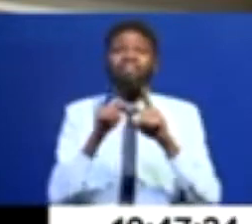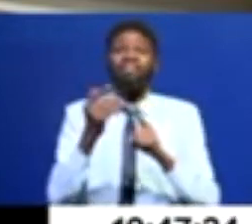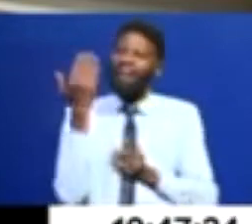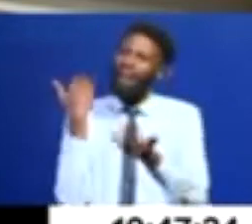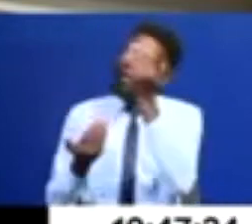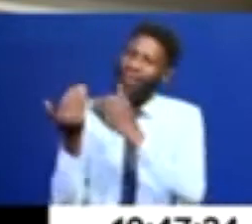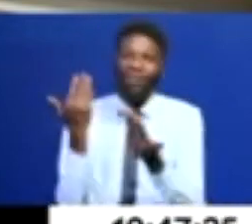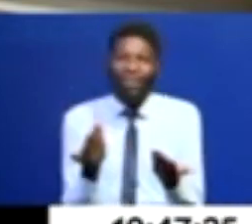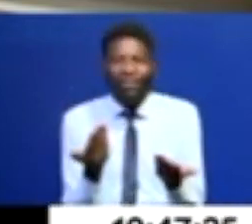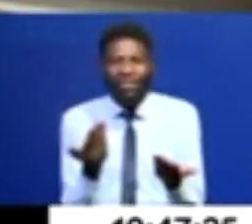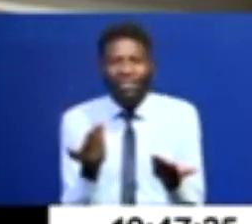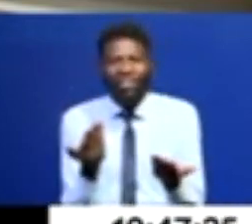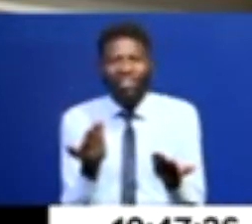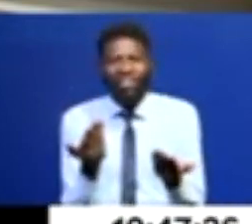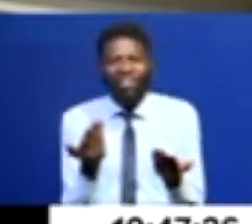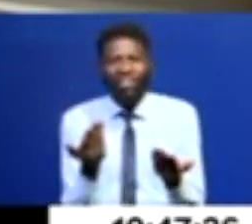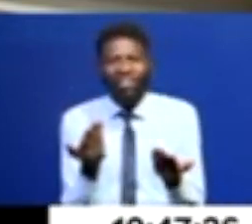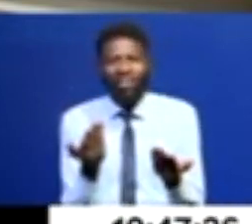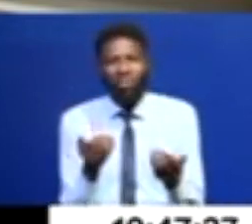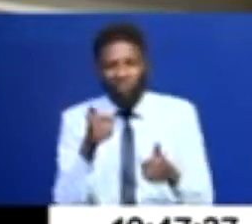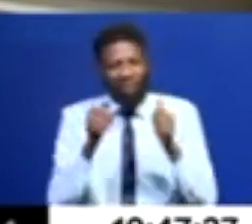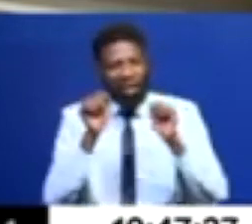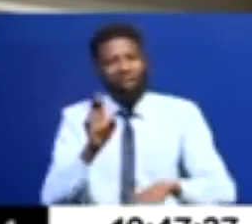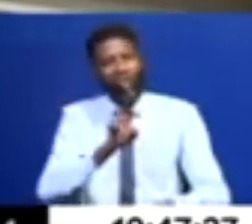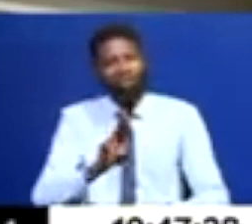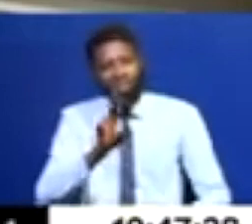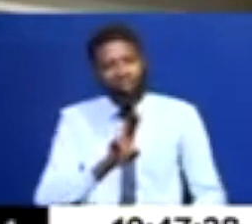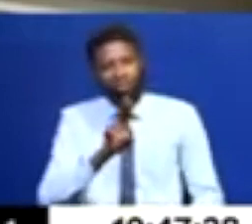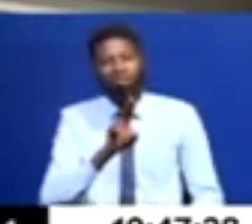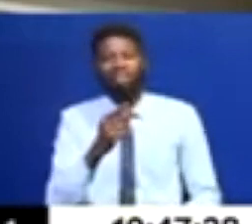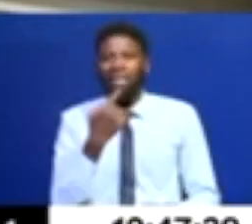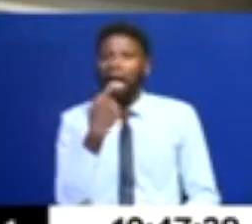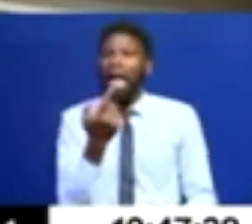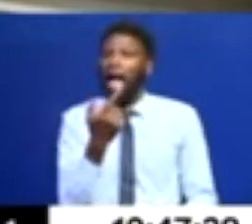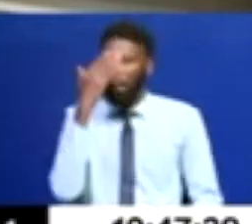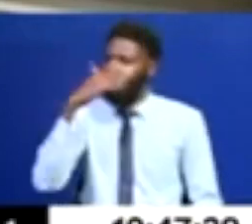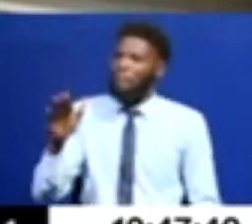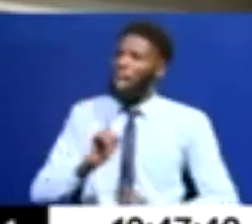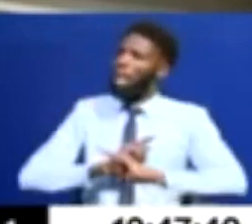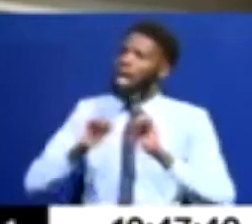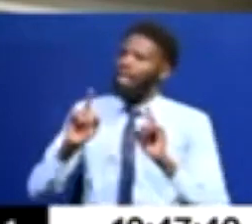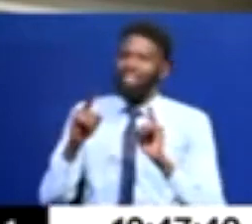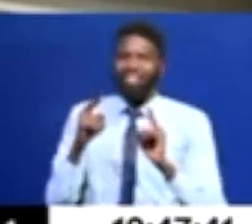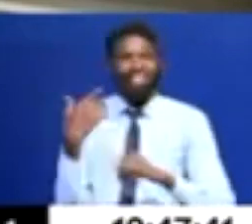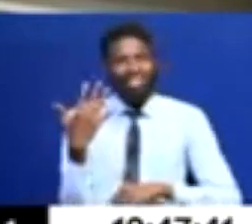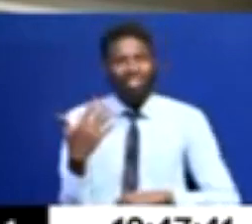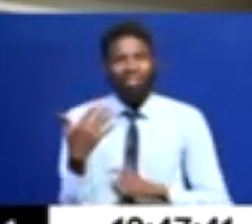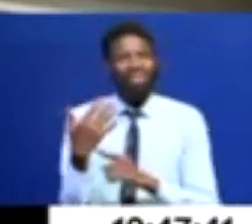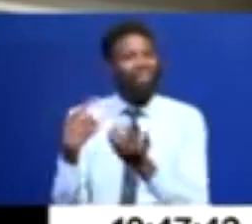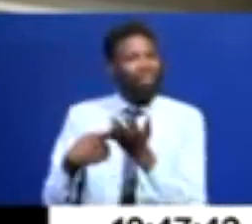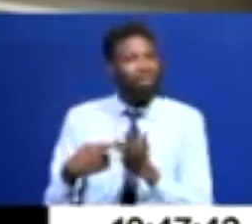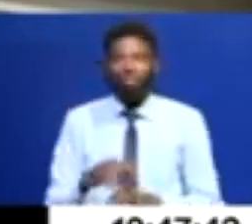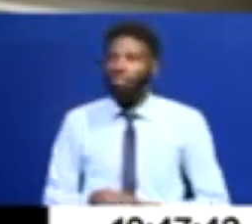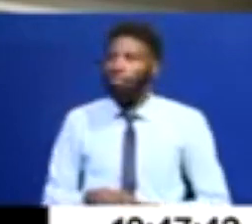any jurisprudence that can be used to argue that this Parliament should not debate this document? We already have the